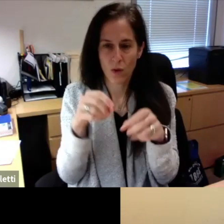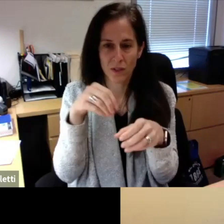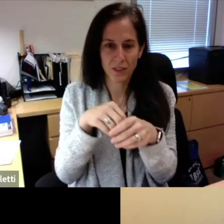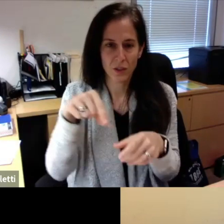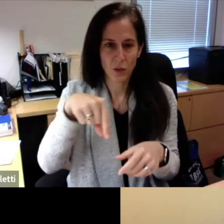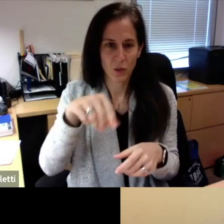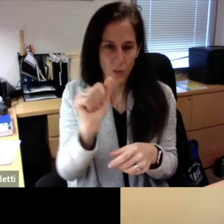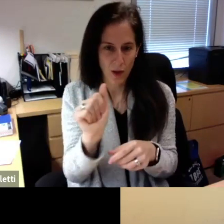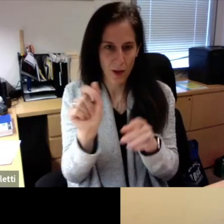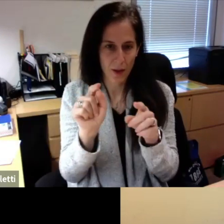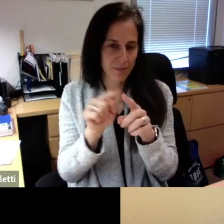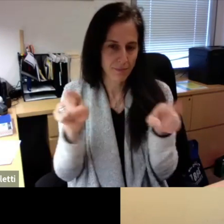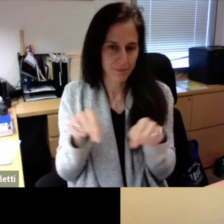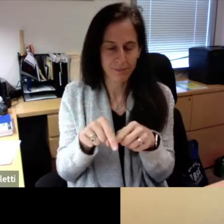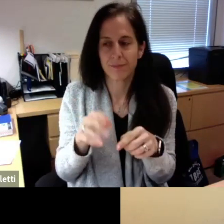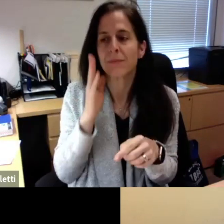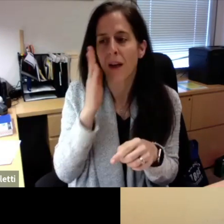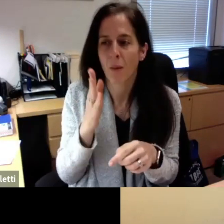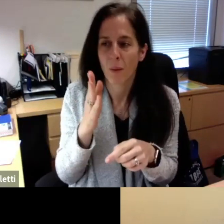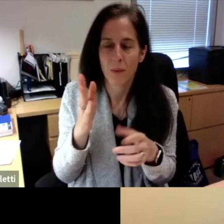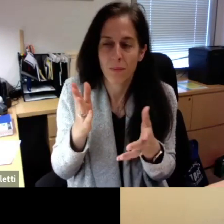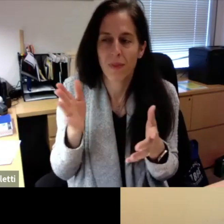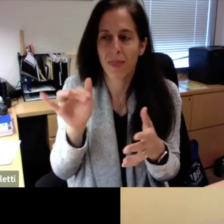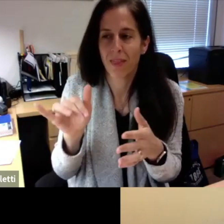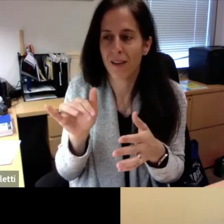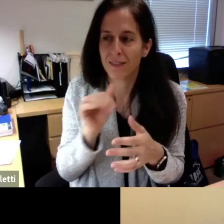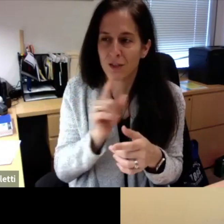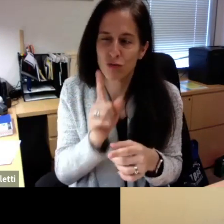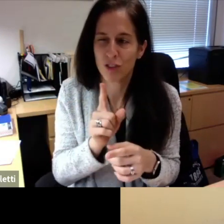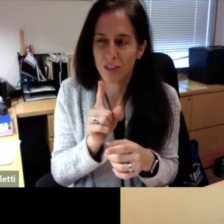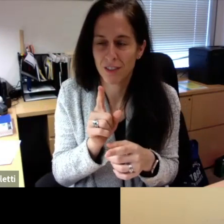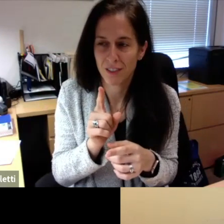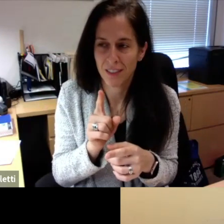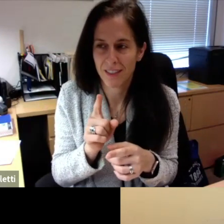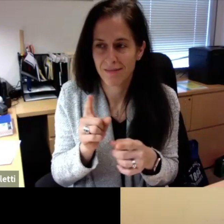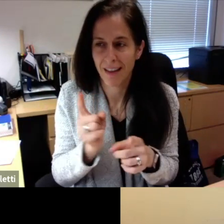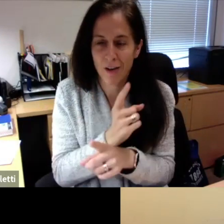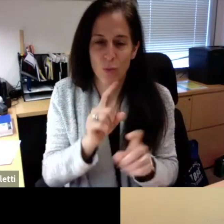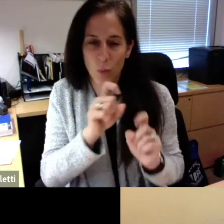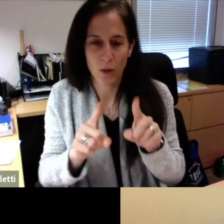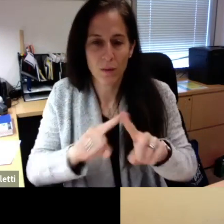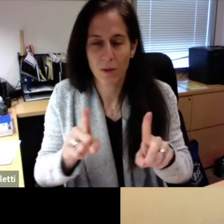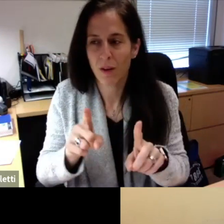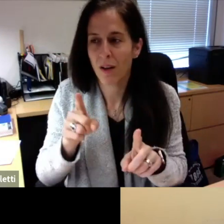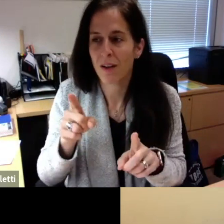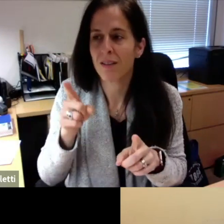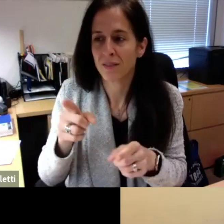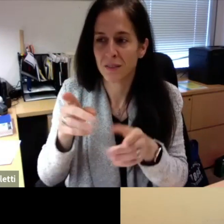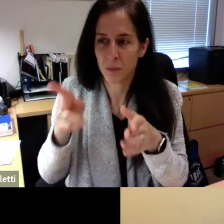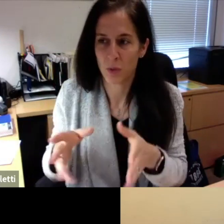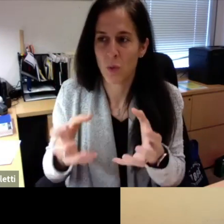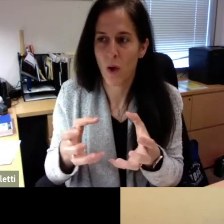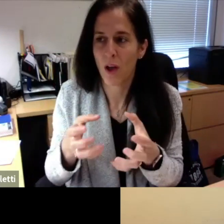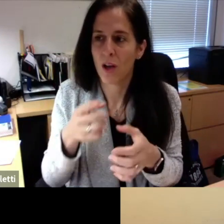So far I only see one question in the Q&A, and it's not, it's more of a